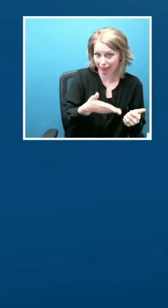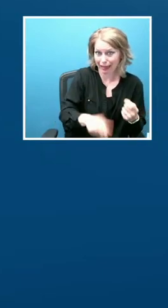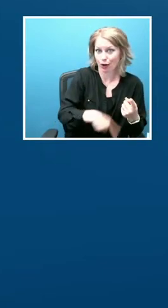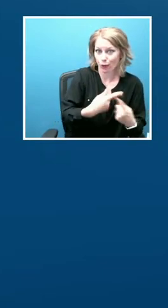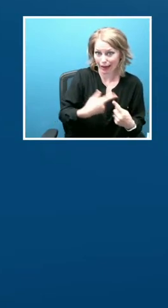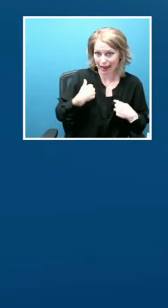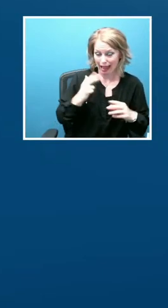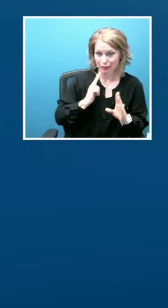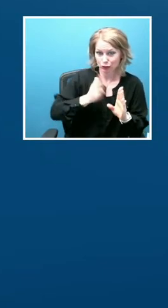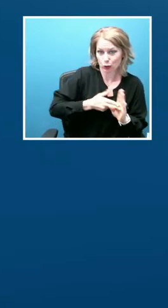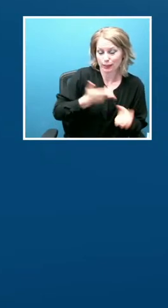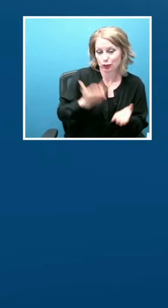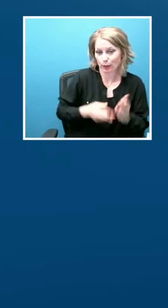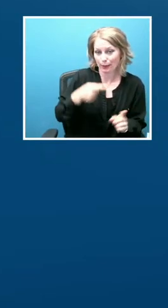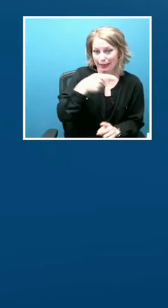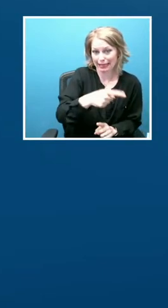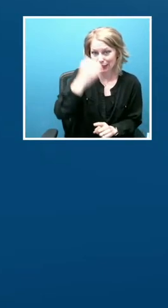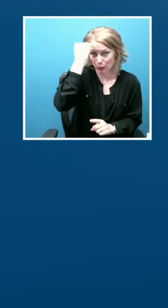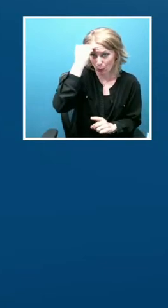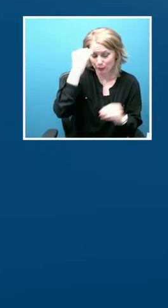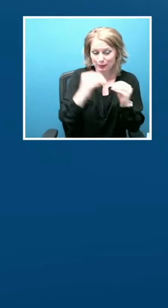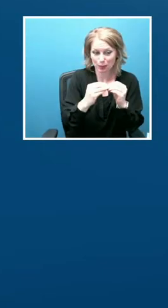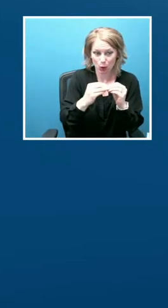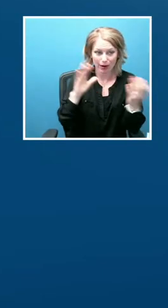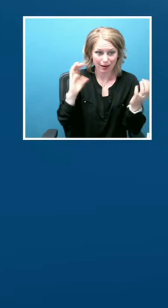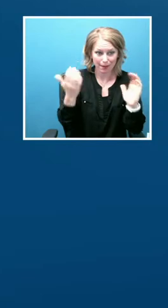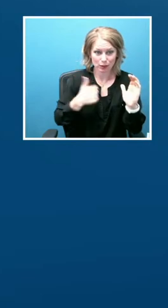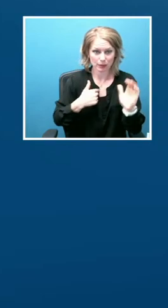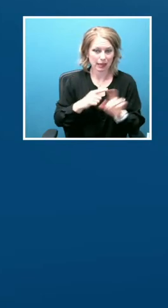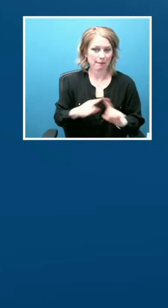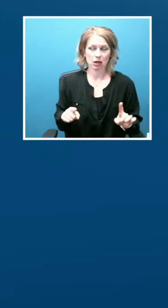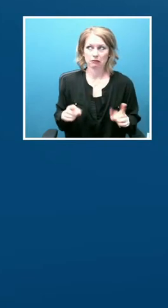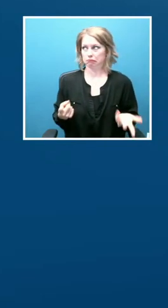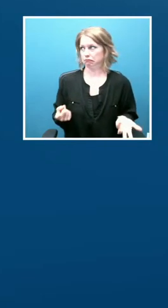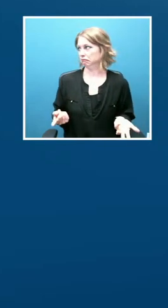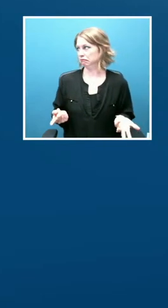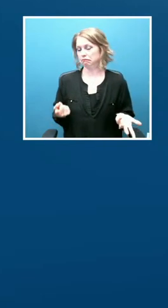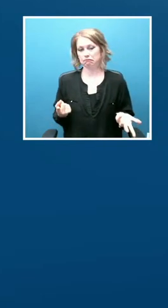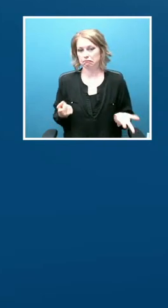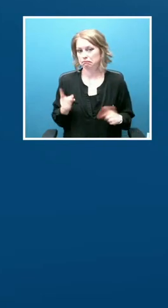may know more than me, but I do not recall that. Both of my chairmen, no.